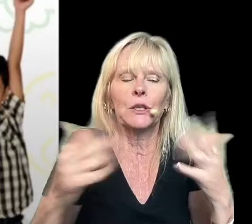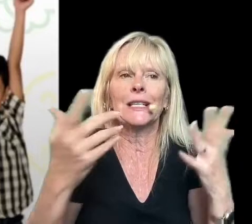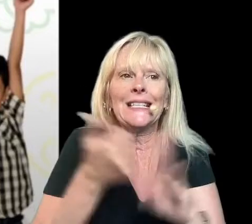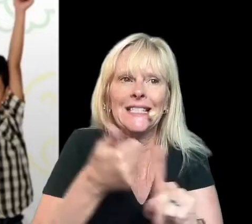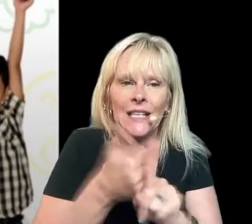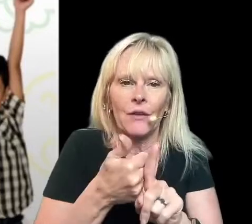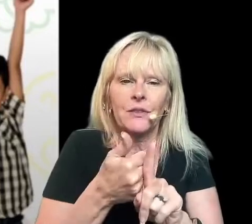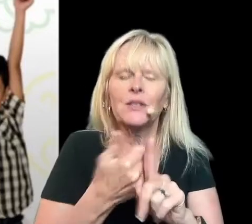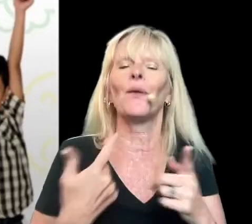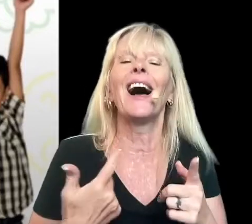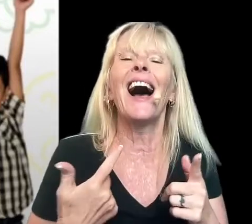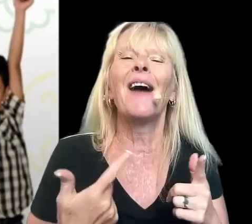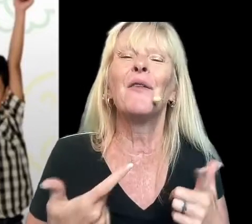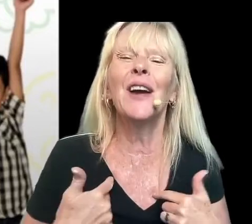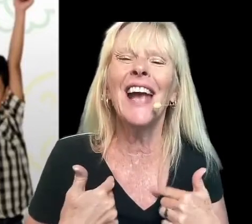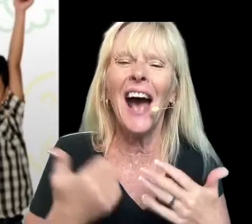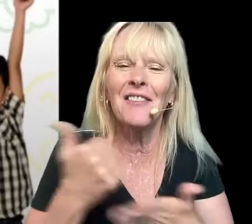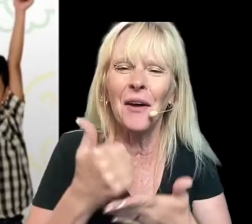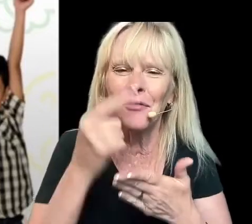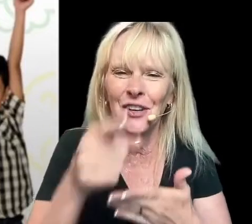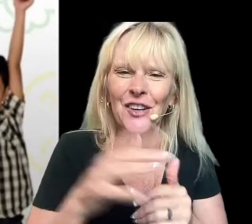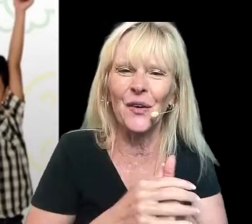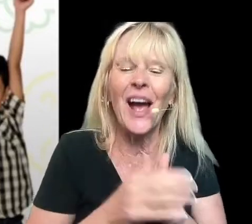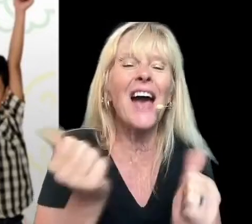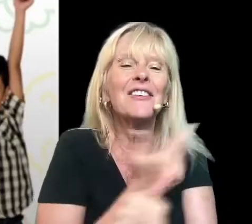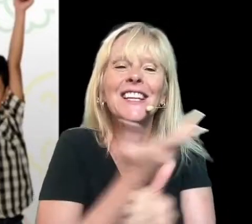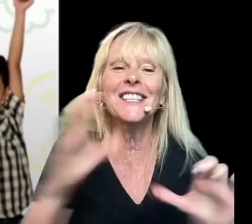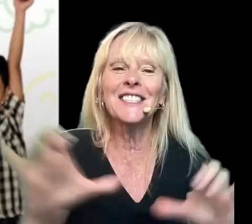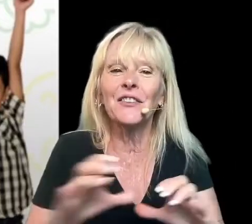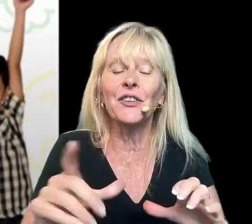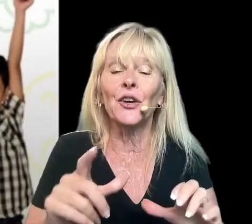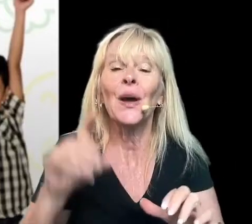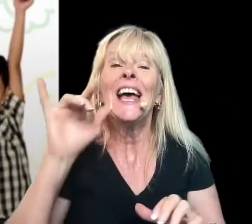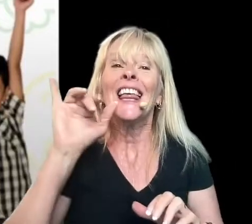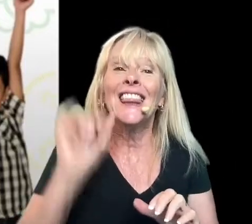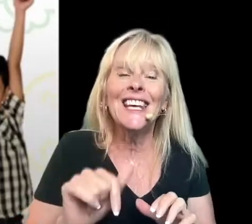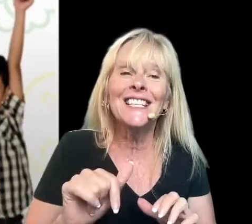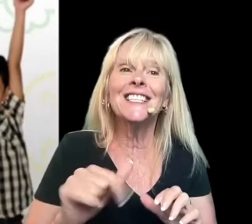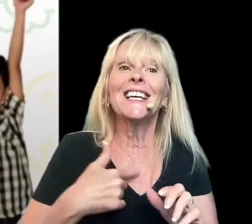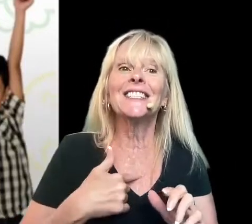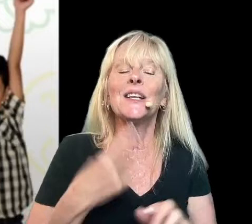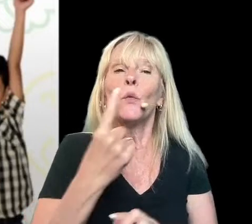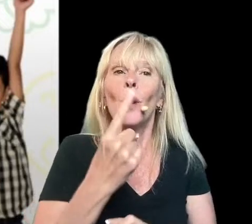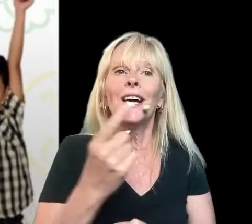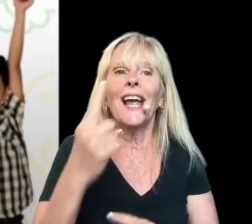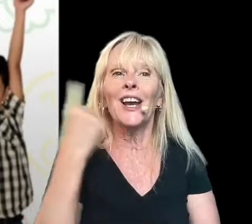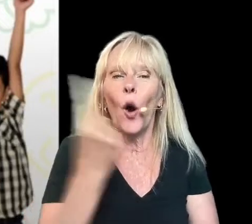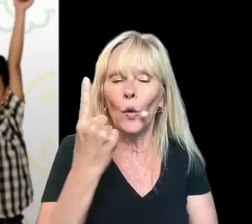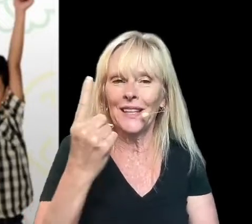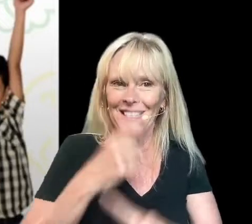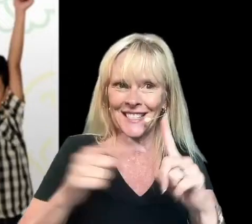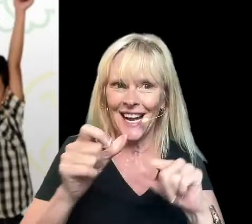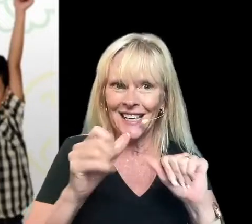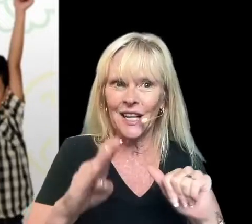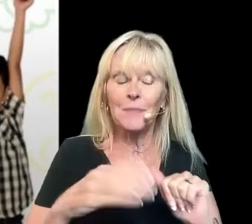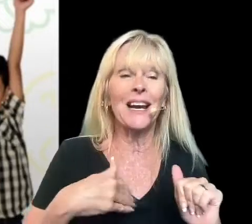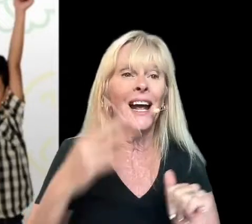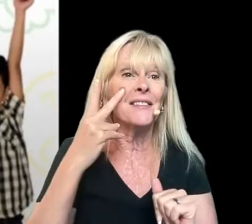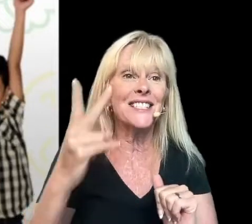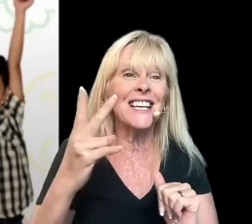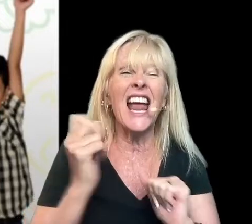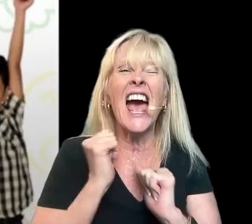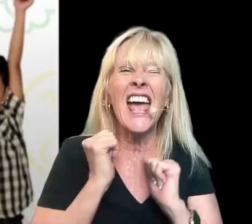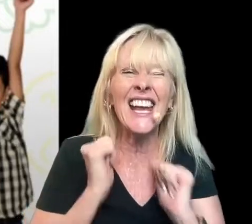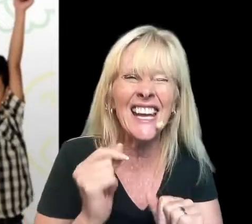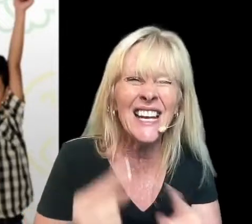sign language itself. So we have help for you. Everything is done for you. This is the one and only sign club that I